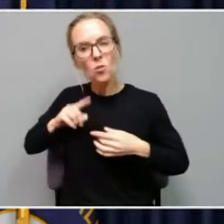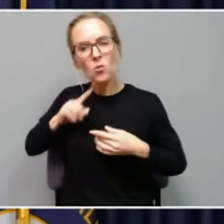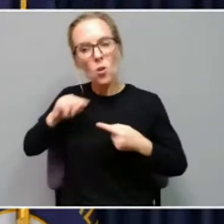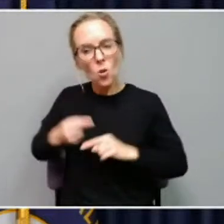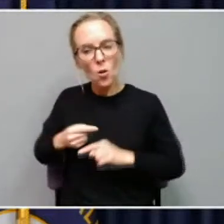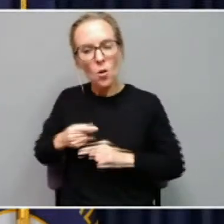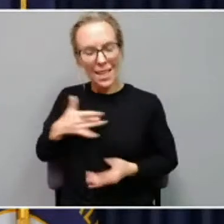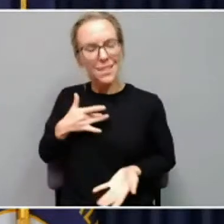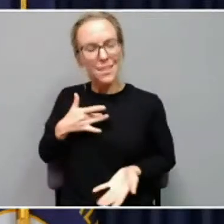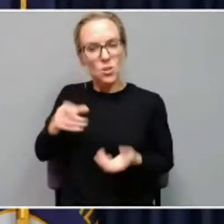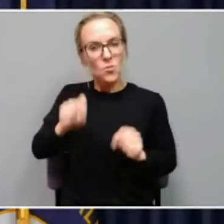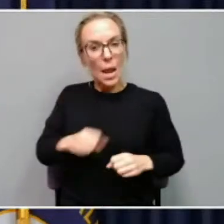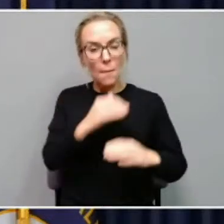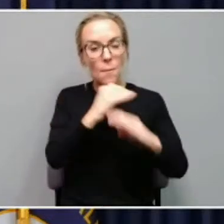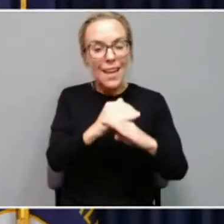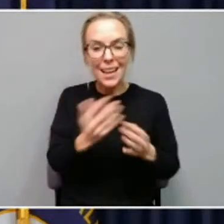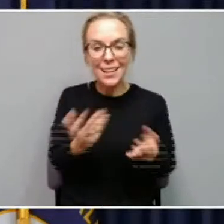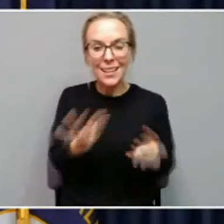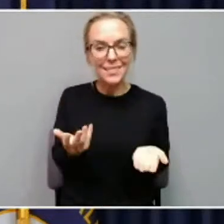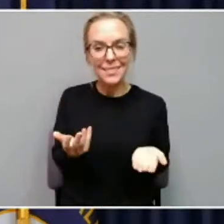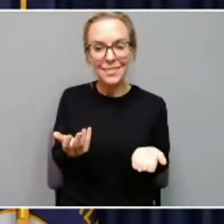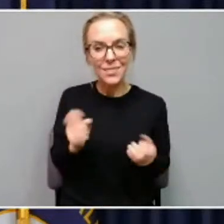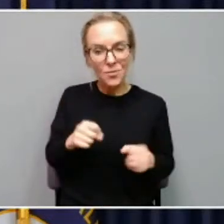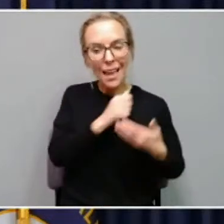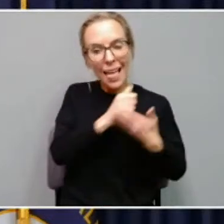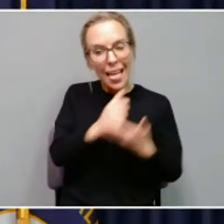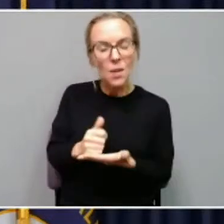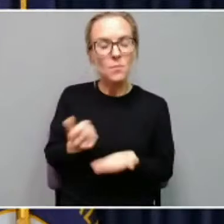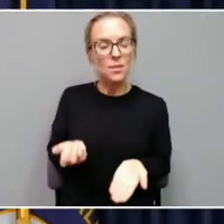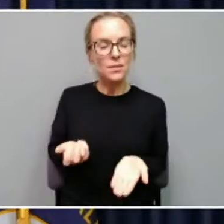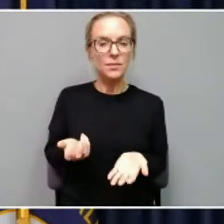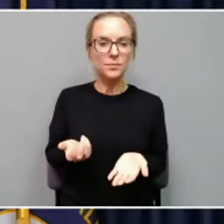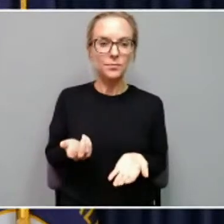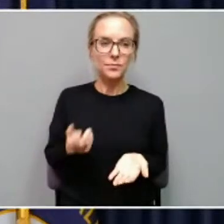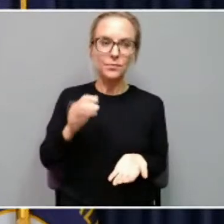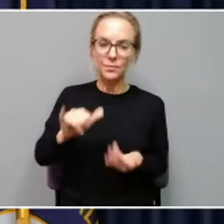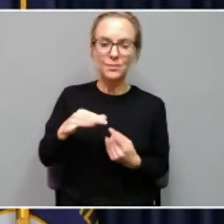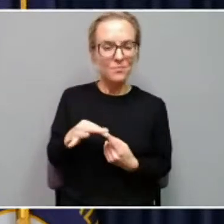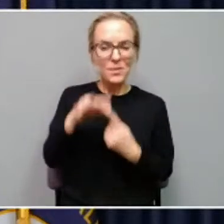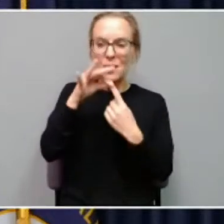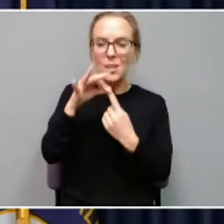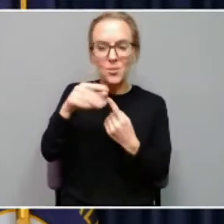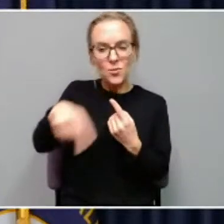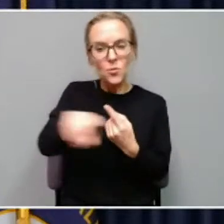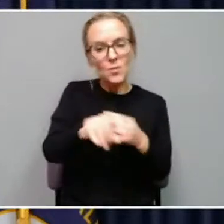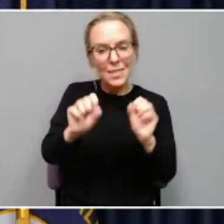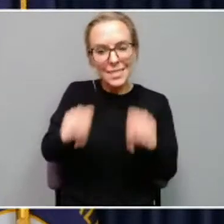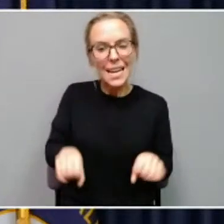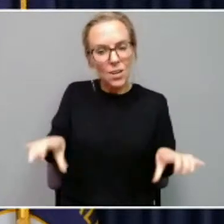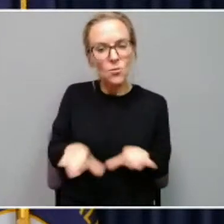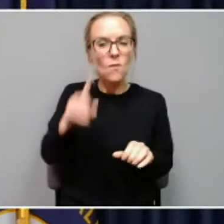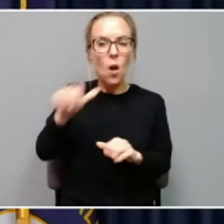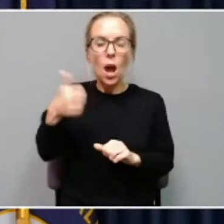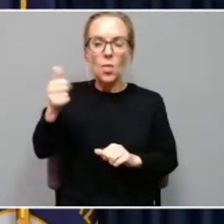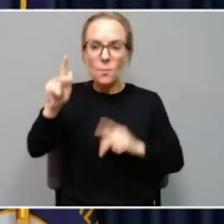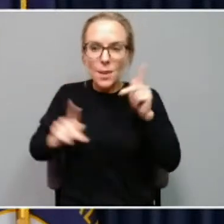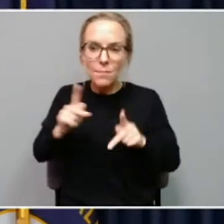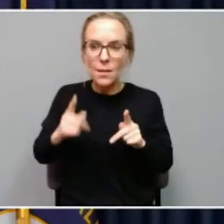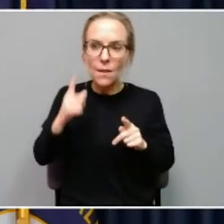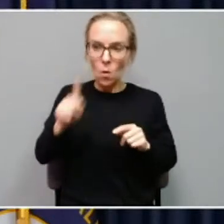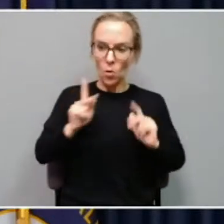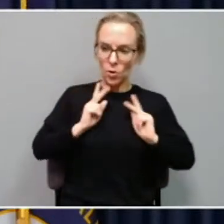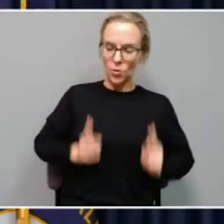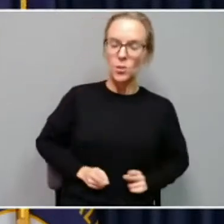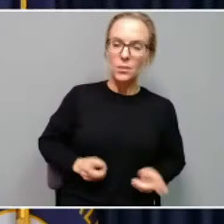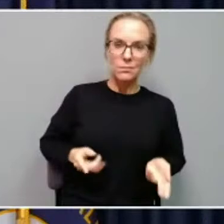can prevent that from somebody else. That's a special thing that you can do for other people, for humanity. And we